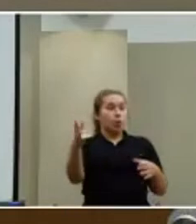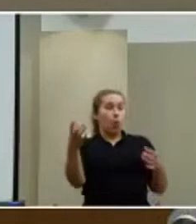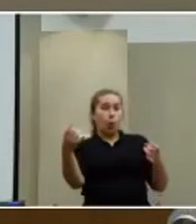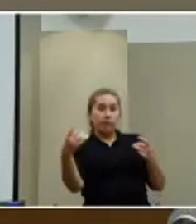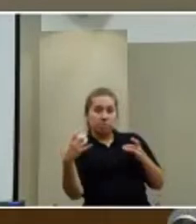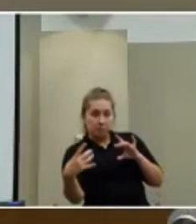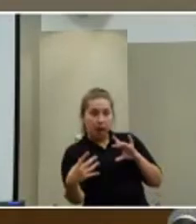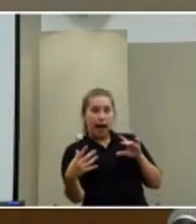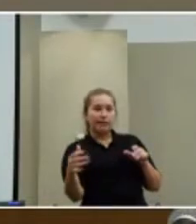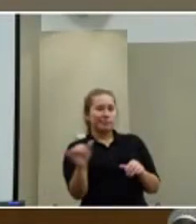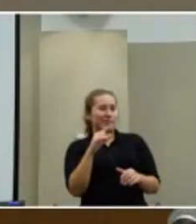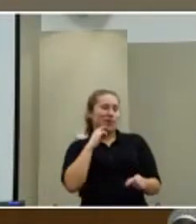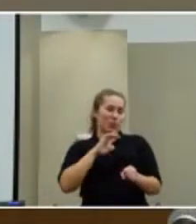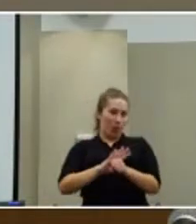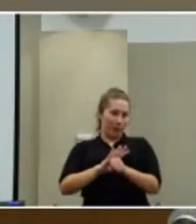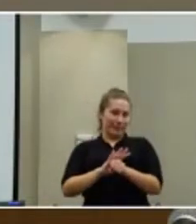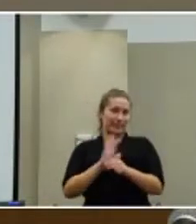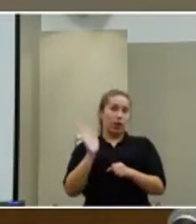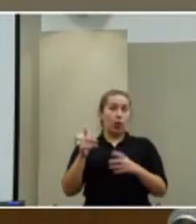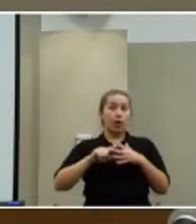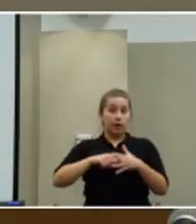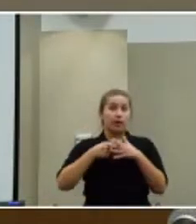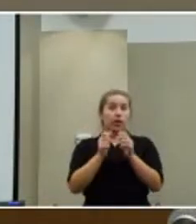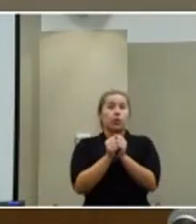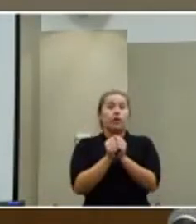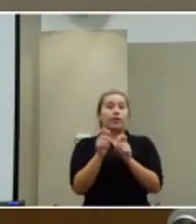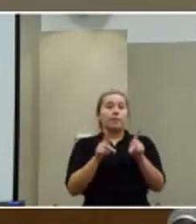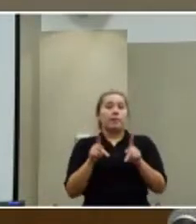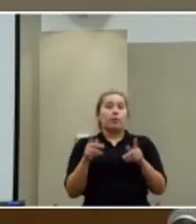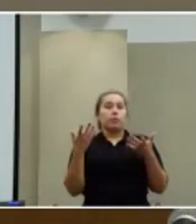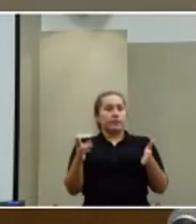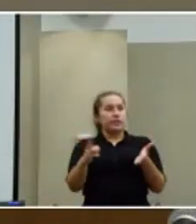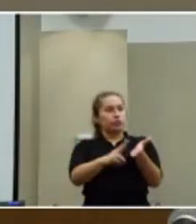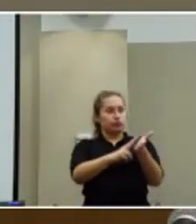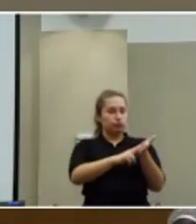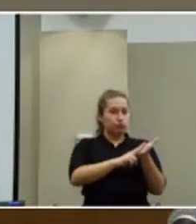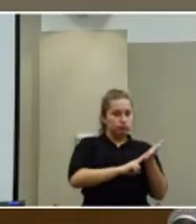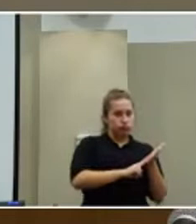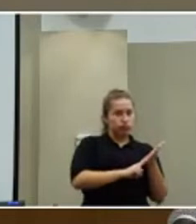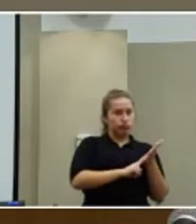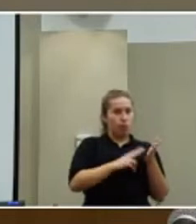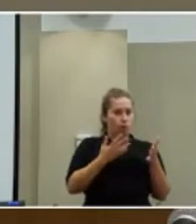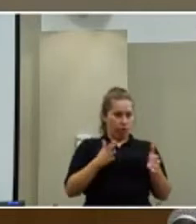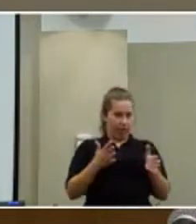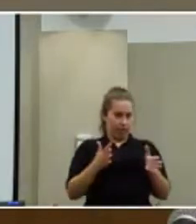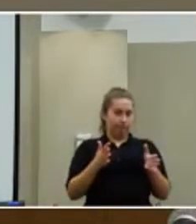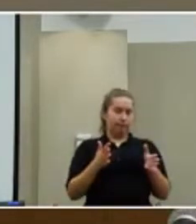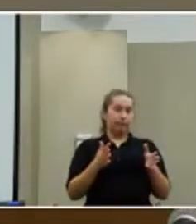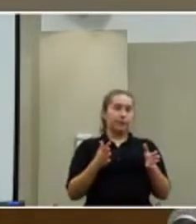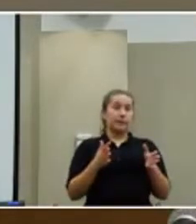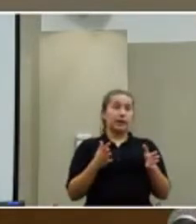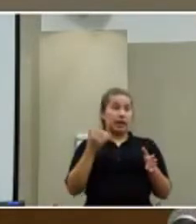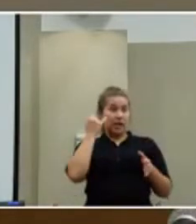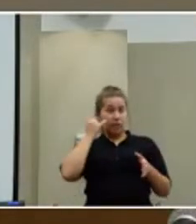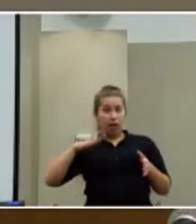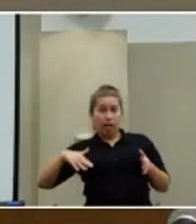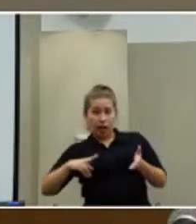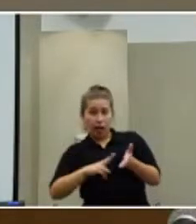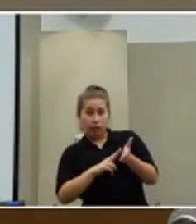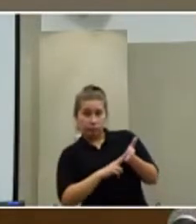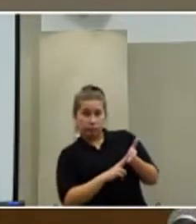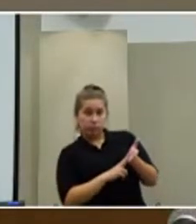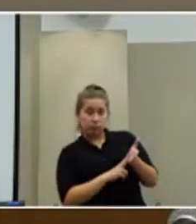we promised. And we will begin with those of you who have pre-registered to speak, and those who have not